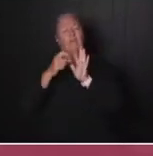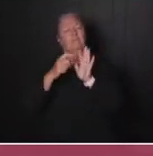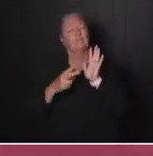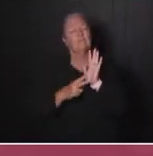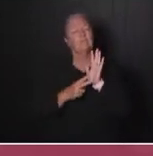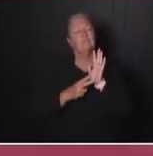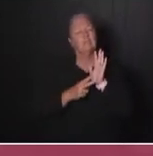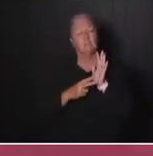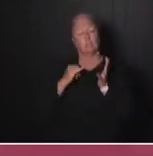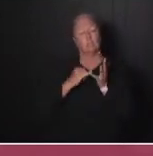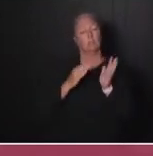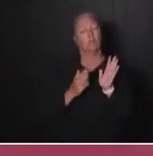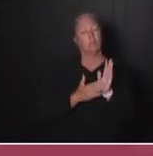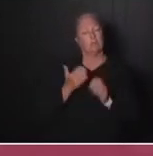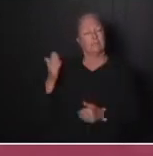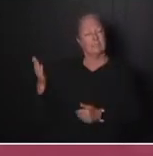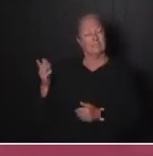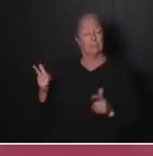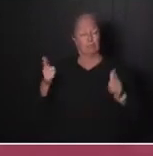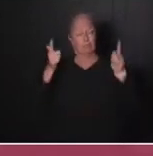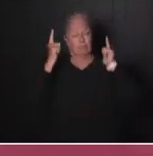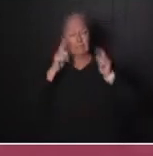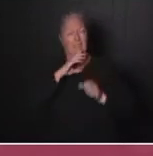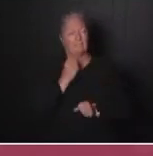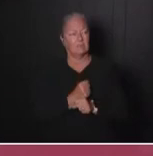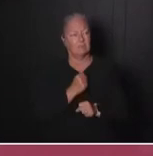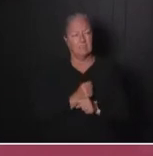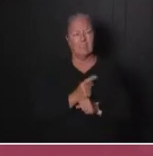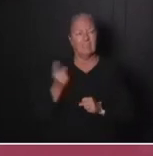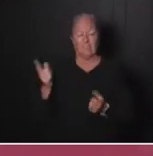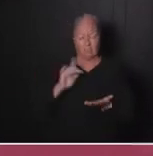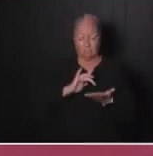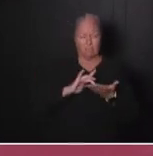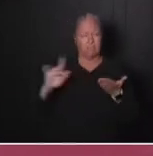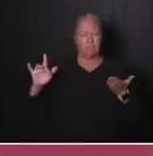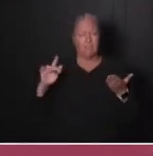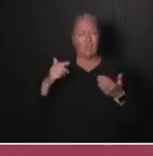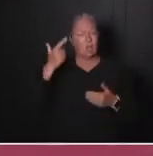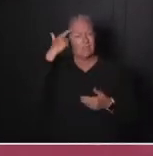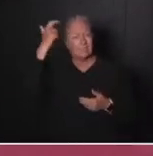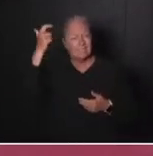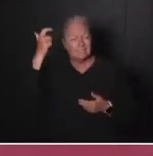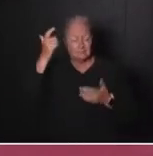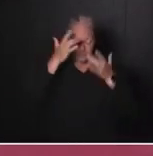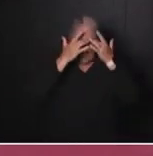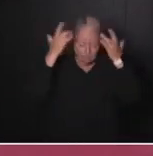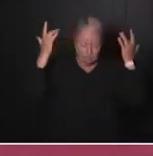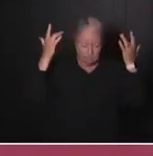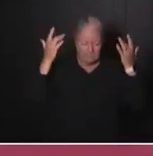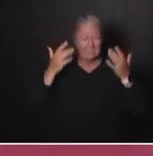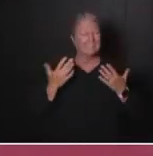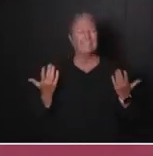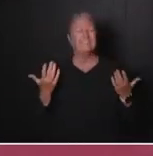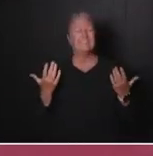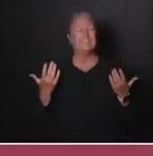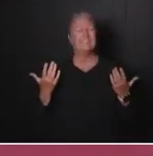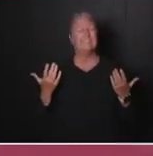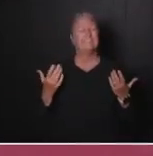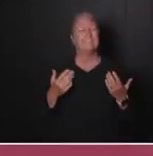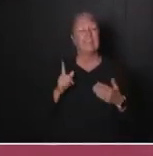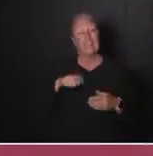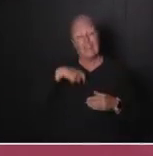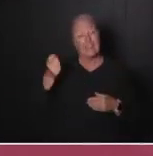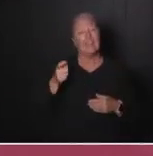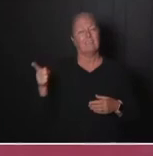Scott Morrison leads a government that is out of ideas, it's out of touch, and at the next election, they should